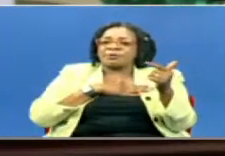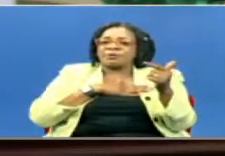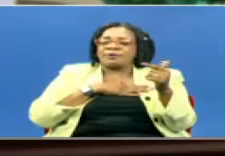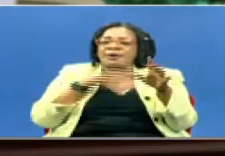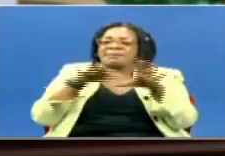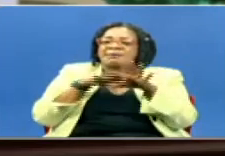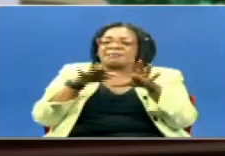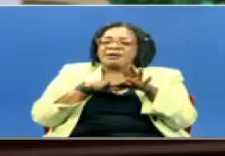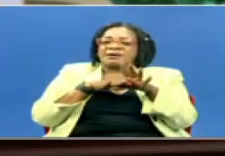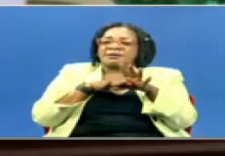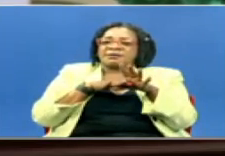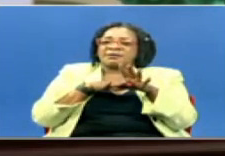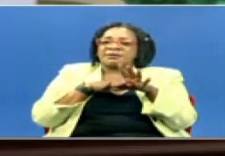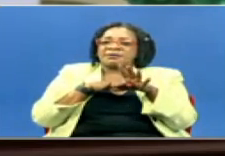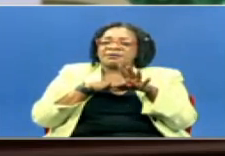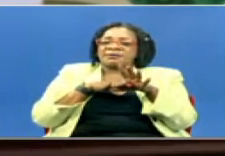for